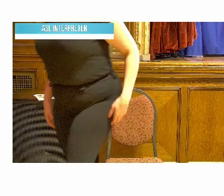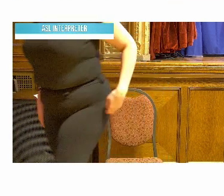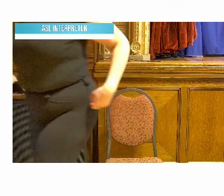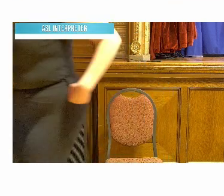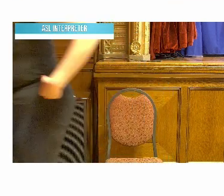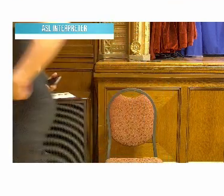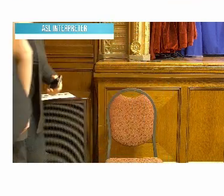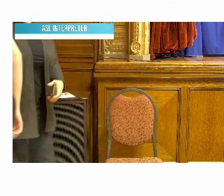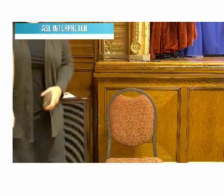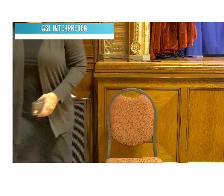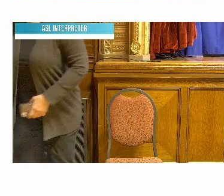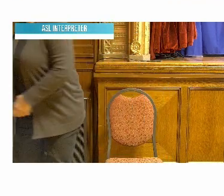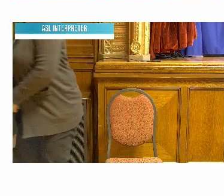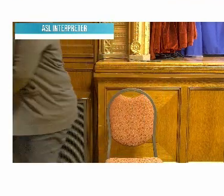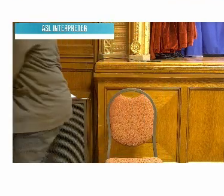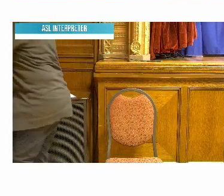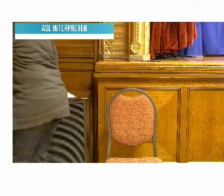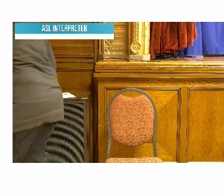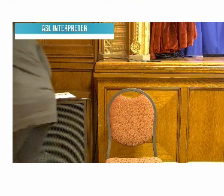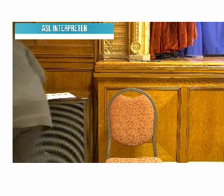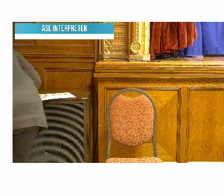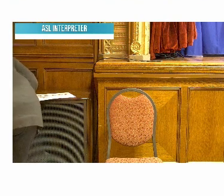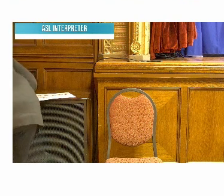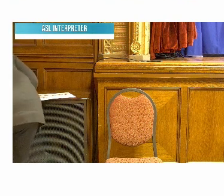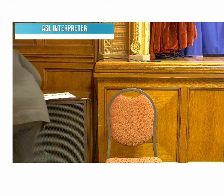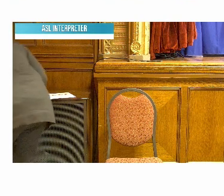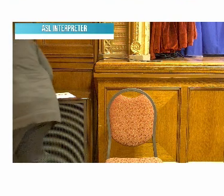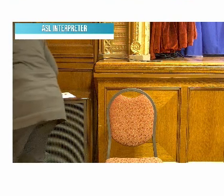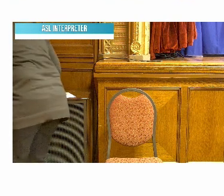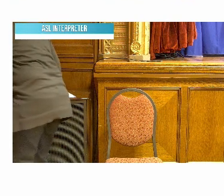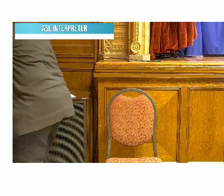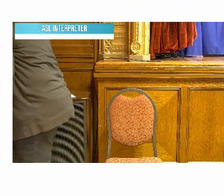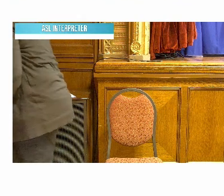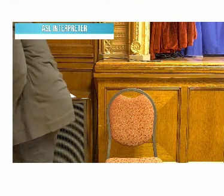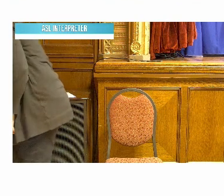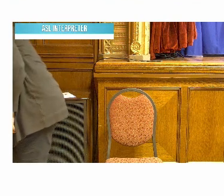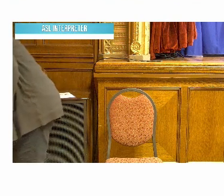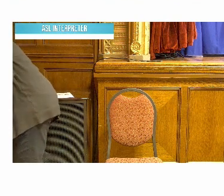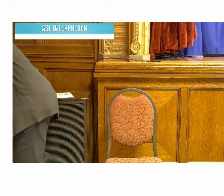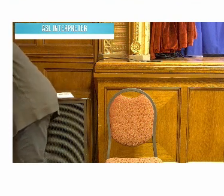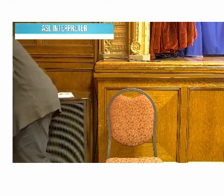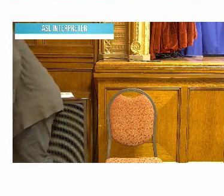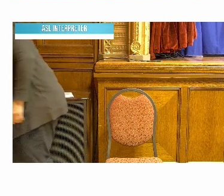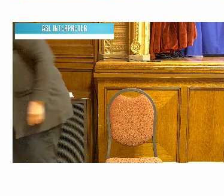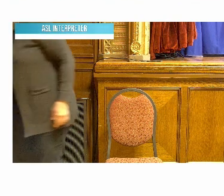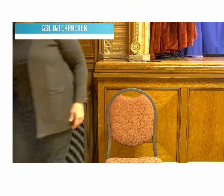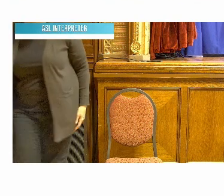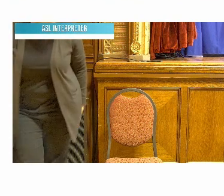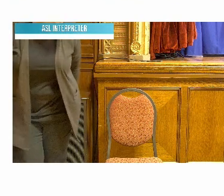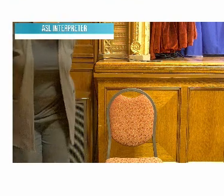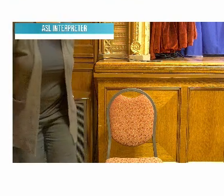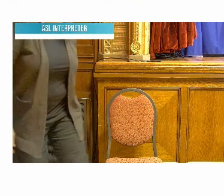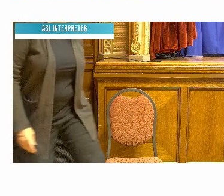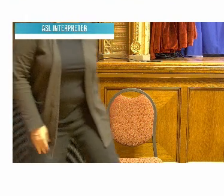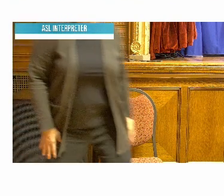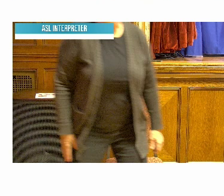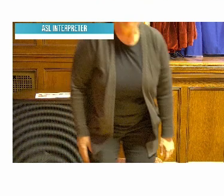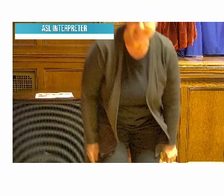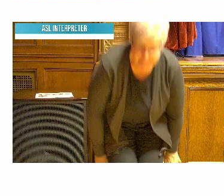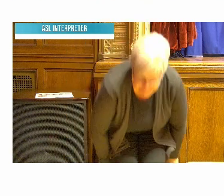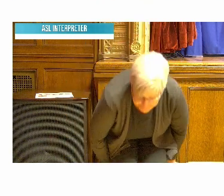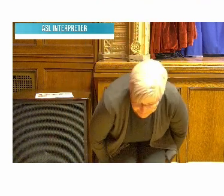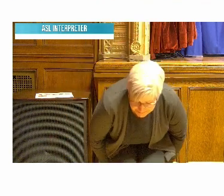We're 4 minutes in. Our goal is 15 minutes now. That's right on time. I've been getting to this all